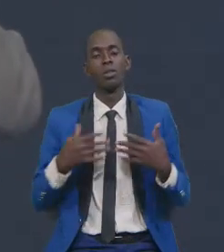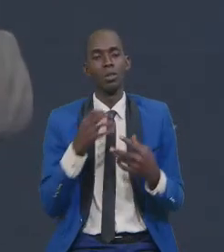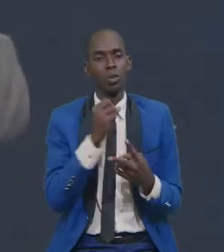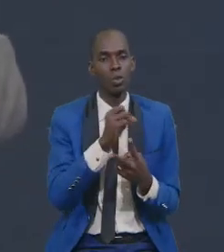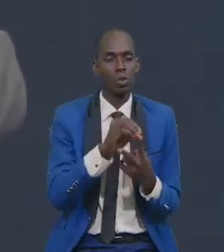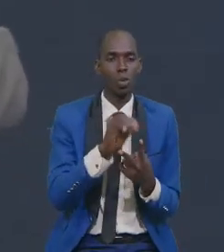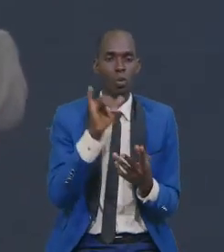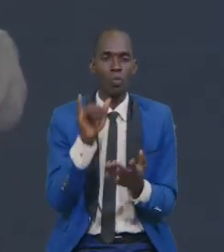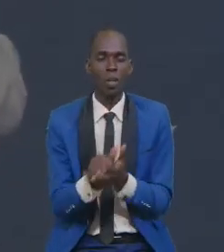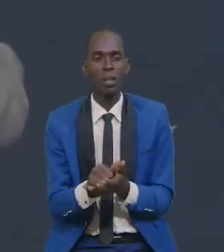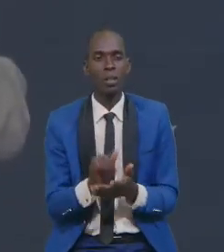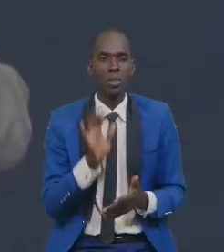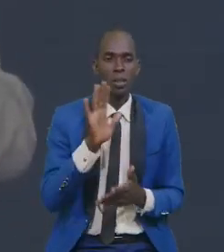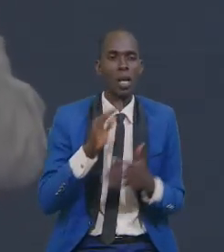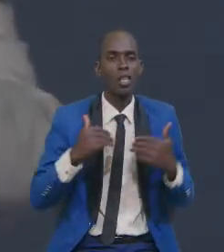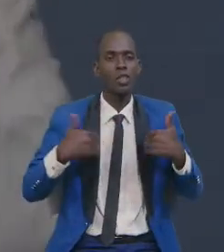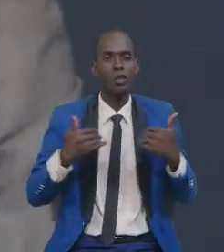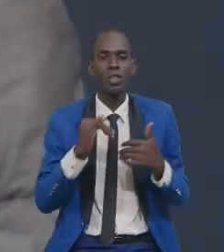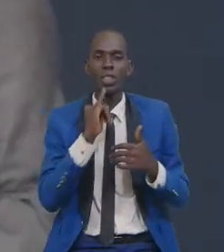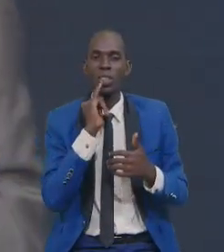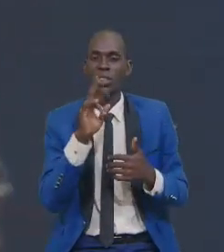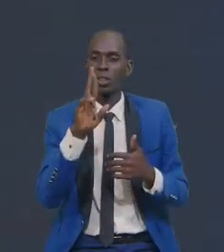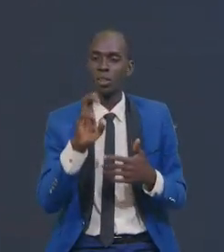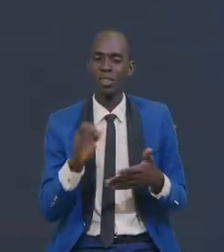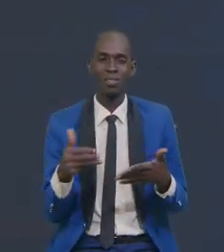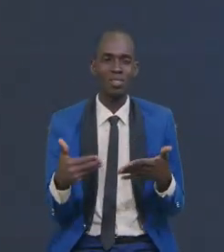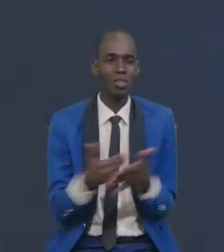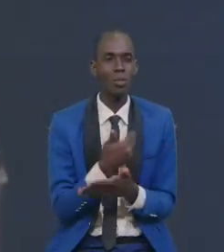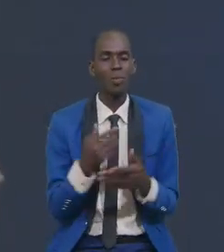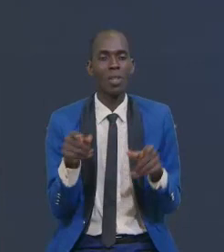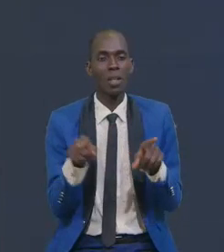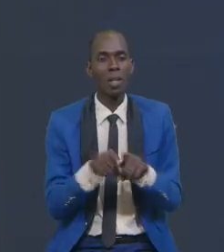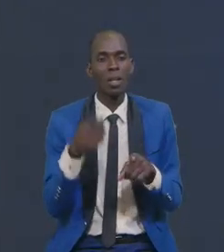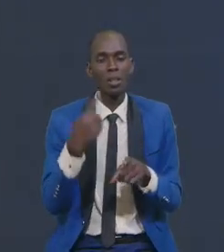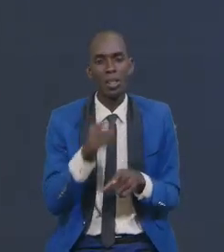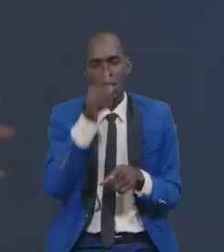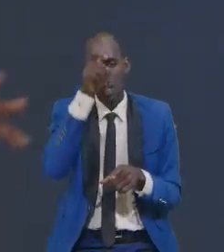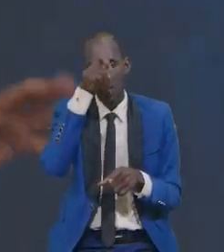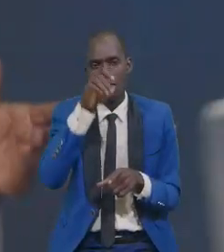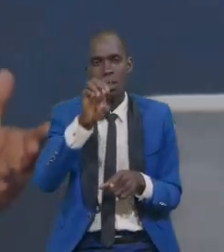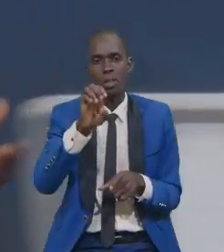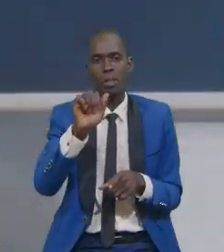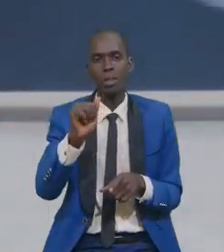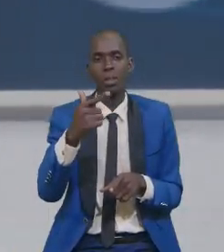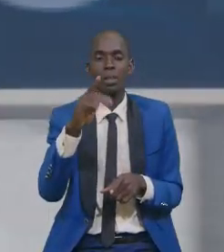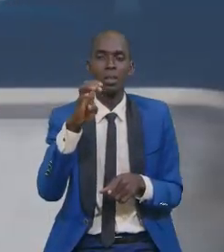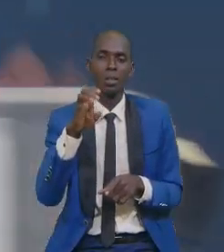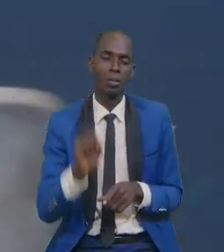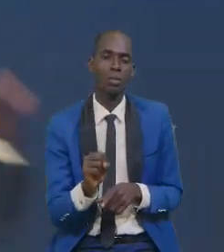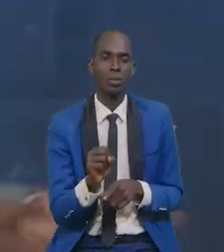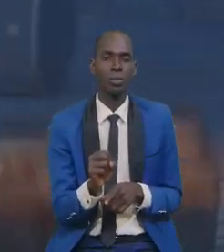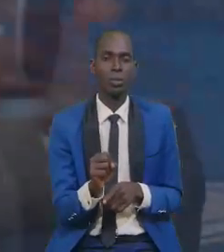the youth is renewed like the eagles. It's talking about,